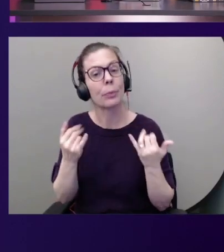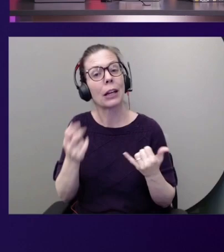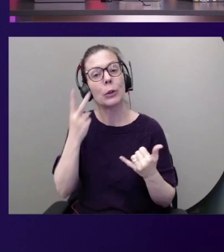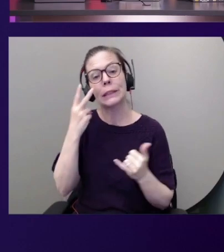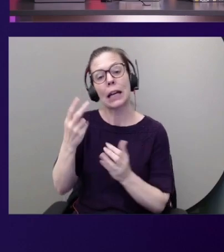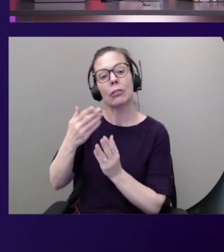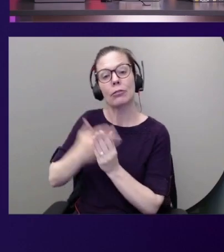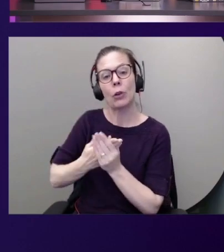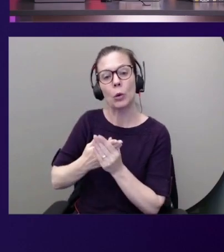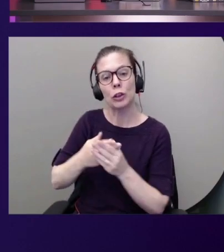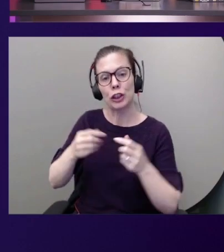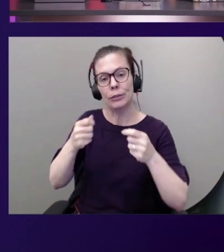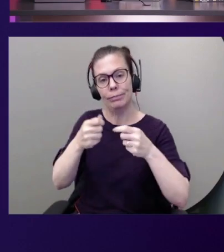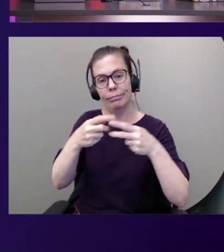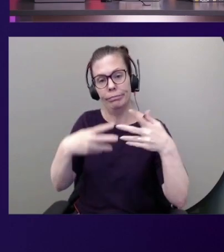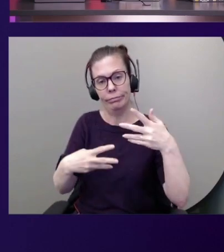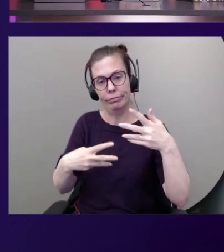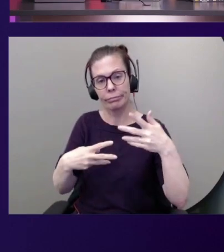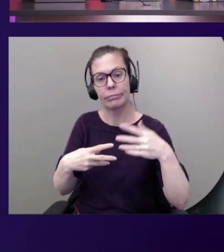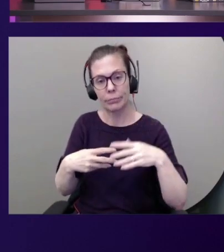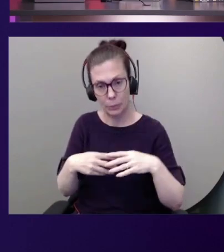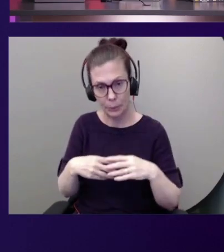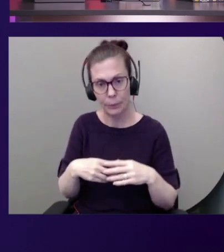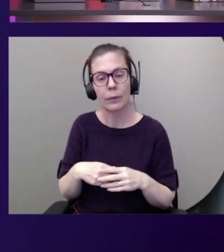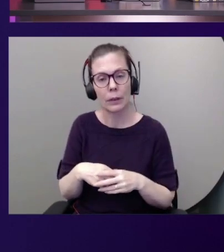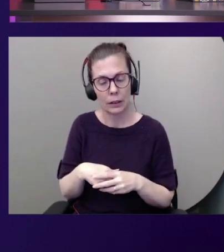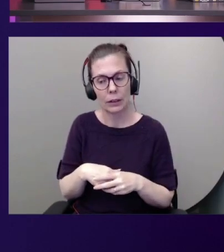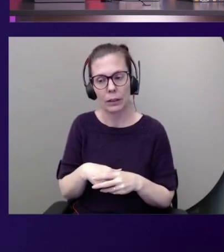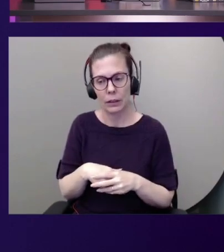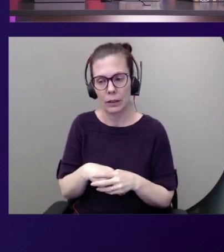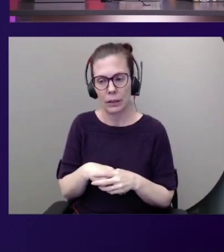for each of these. And